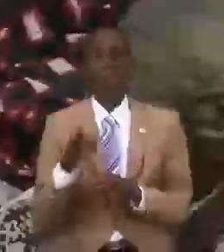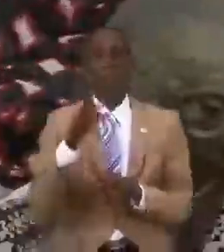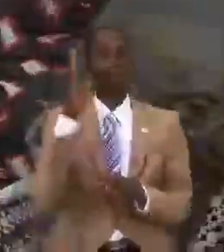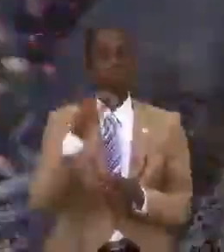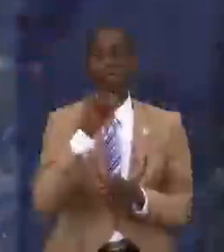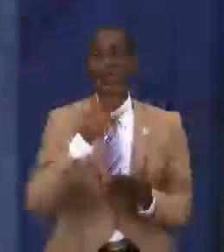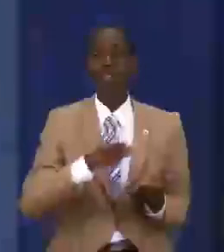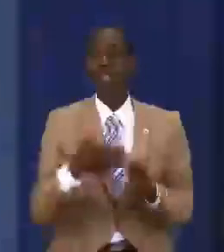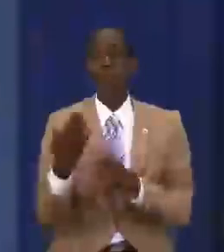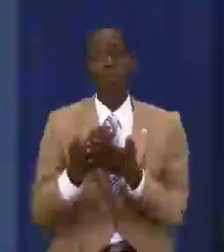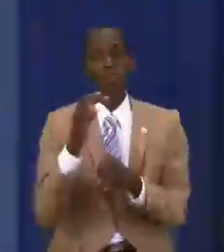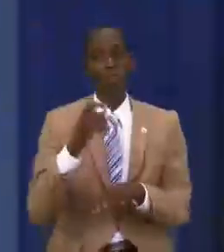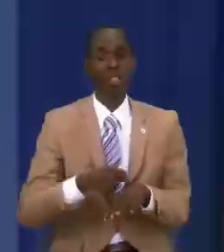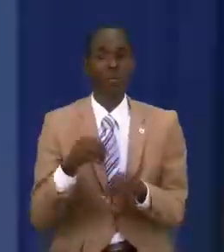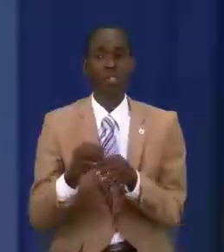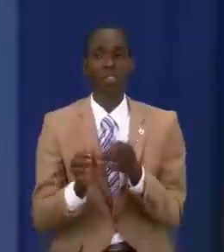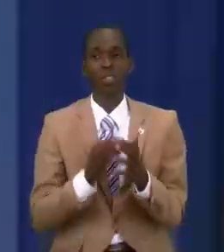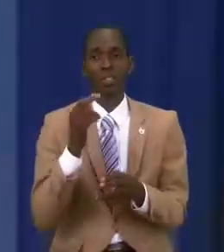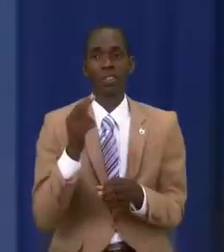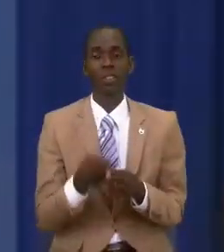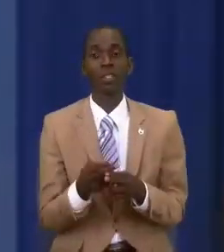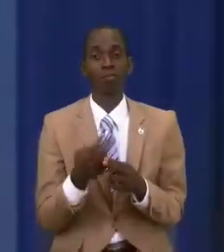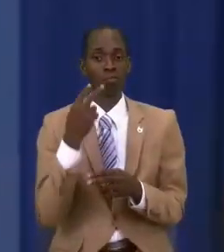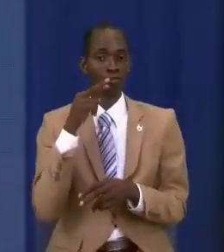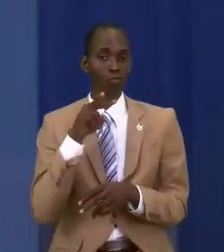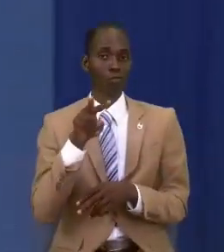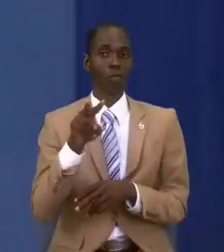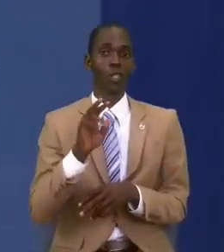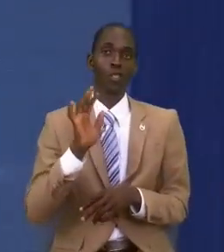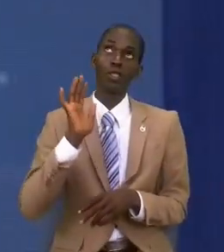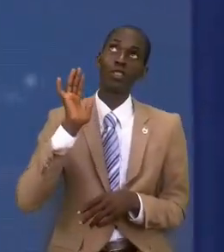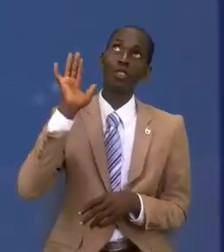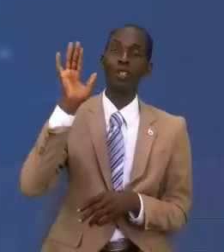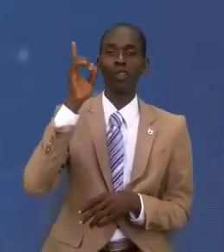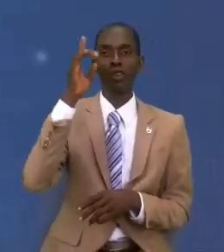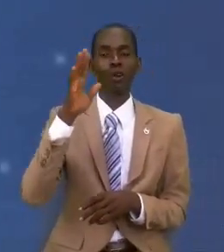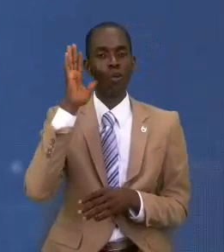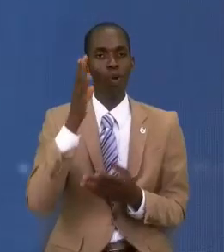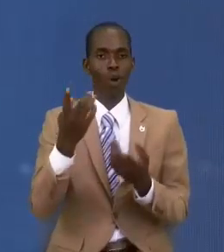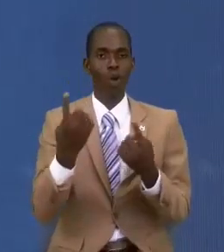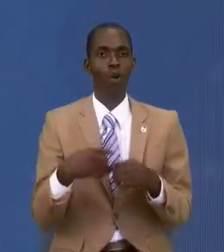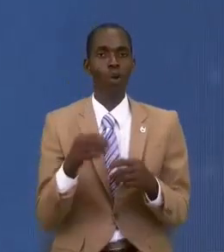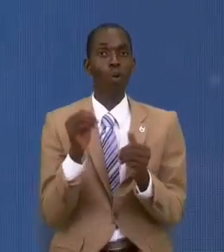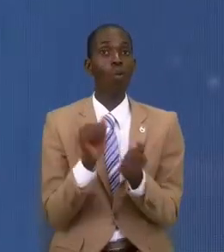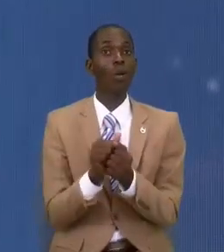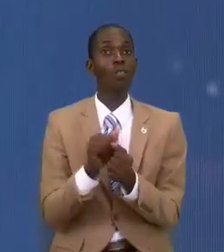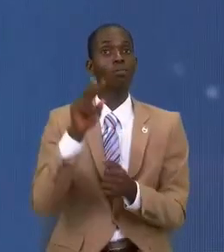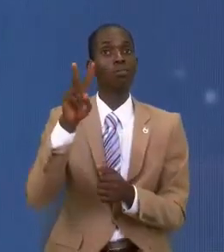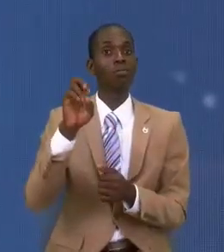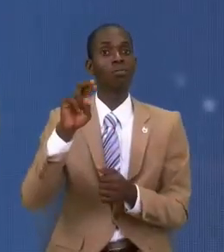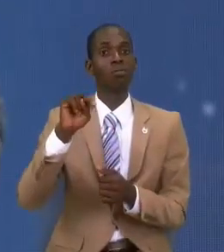Behold, your God will come with vengeance, even God with a recompense. He